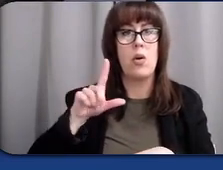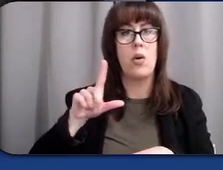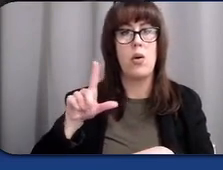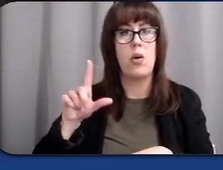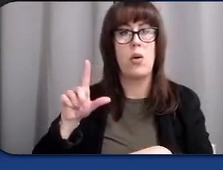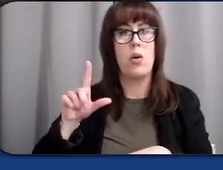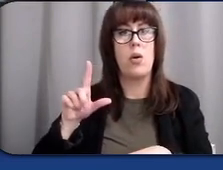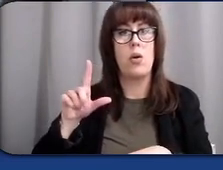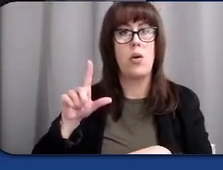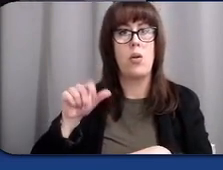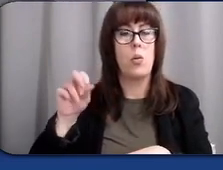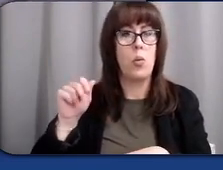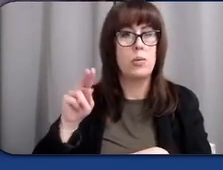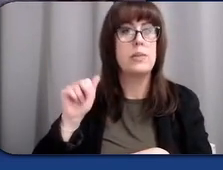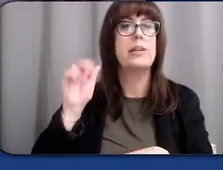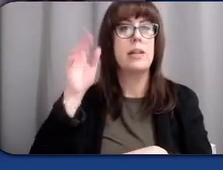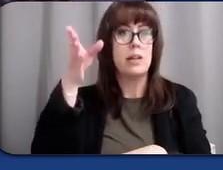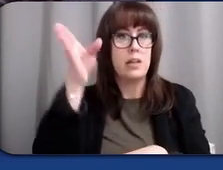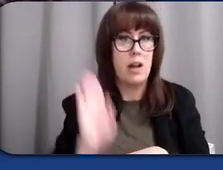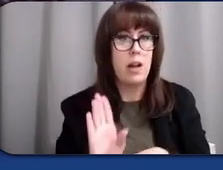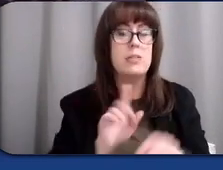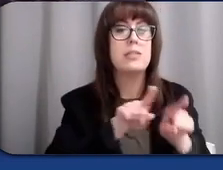saying, "Missing You."